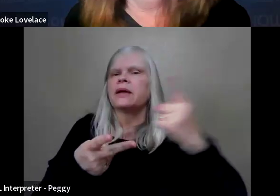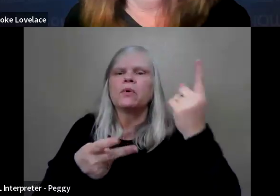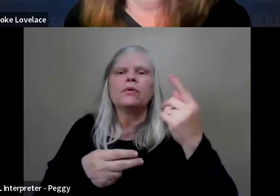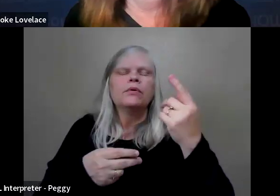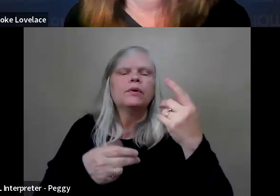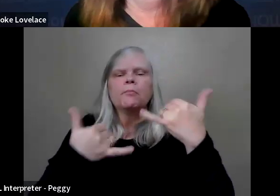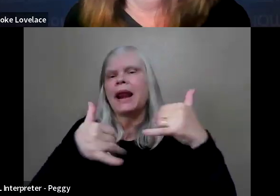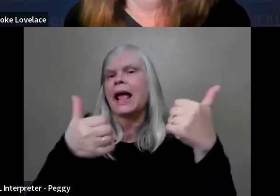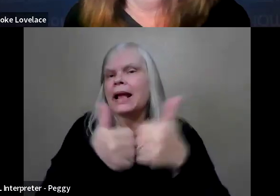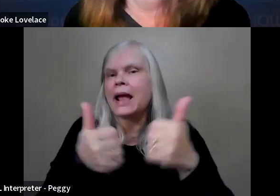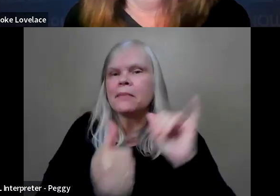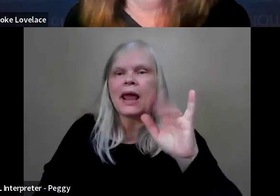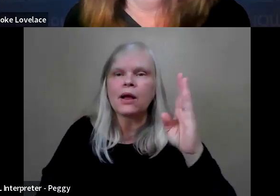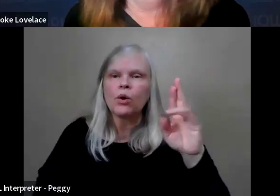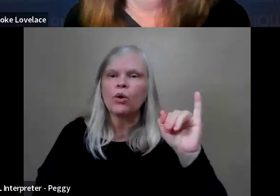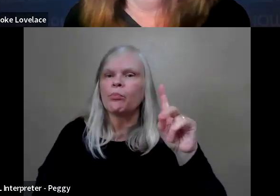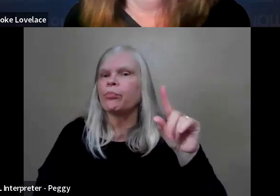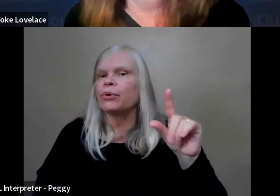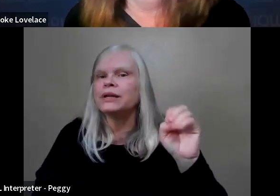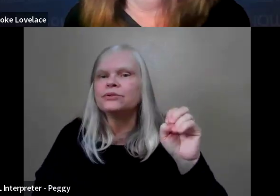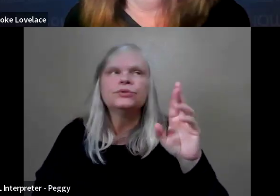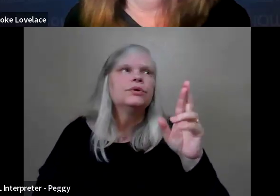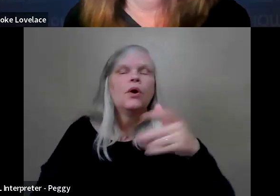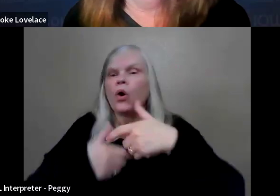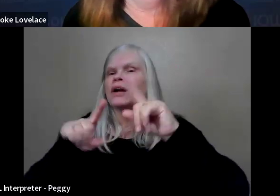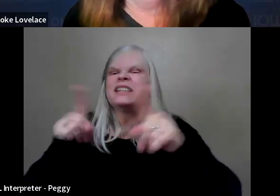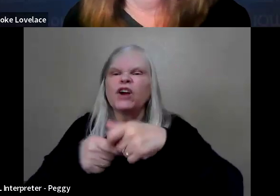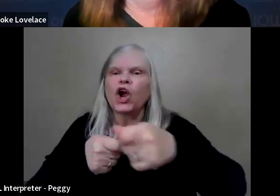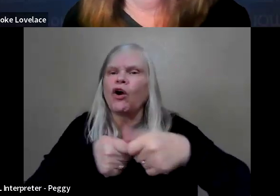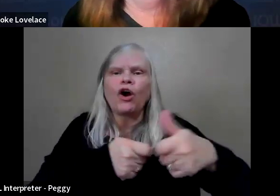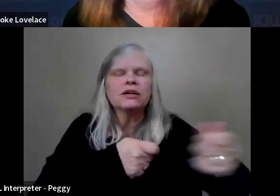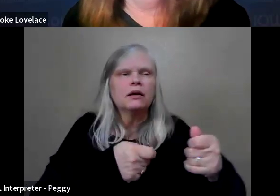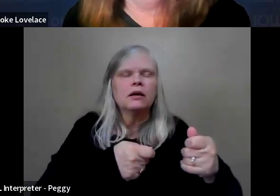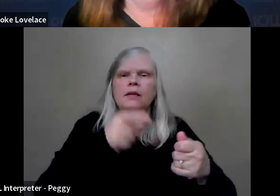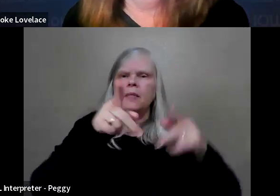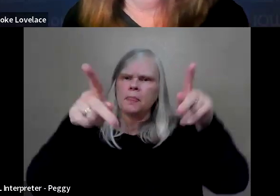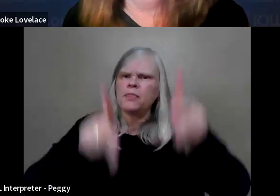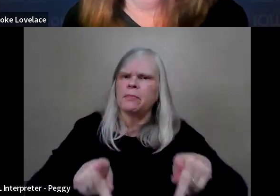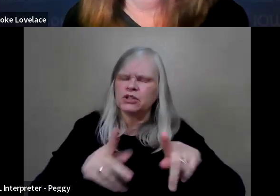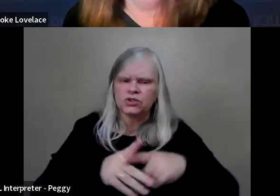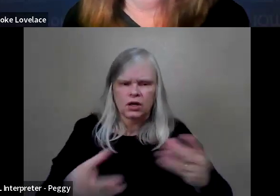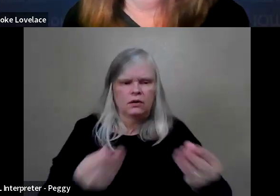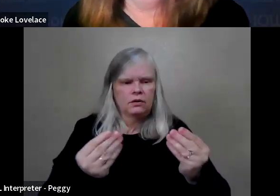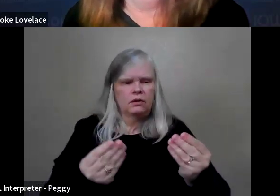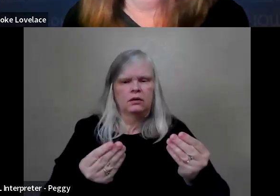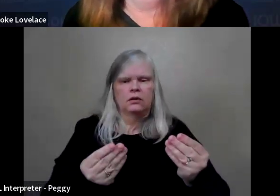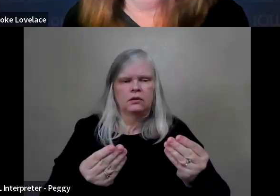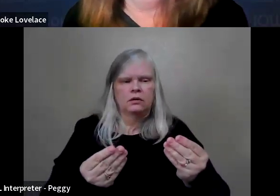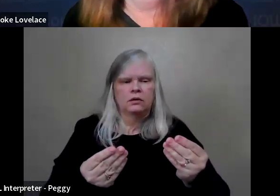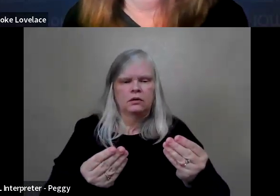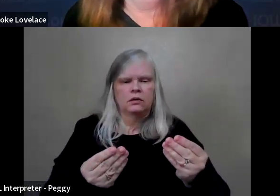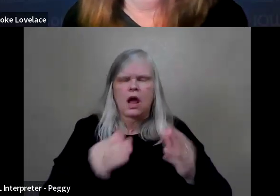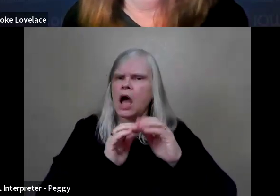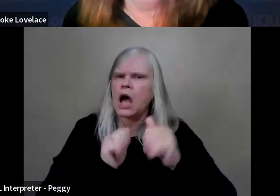certain game, such as bridge or a different card game, and they start to forget how to do that